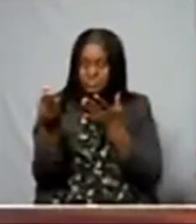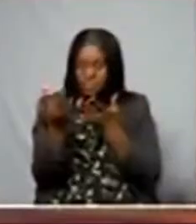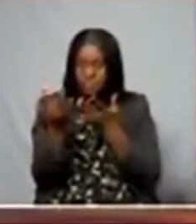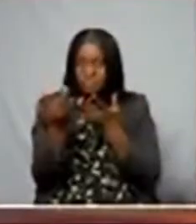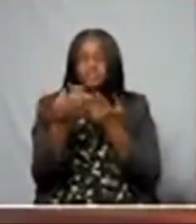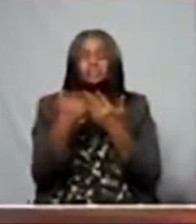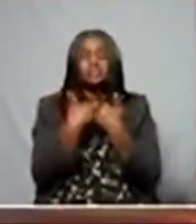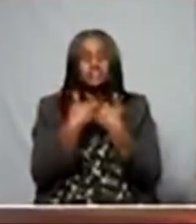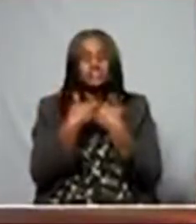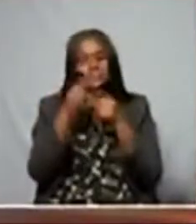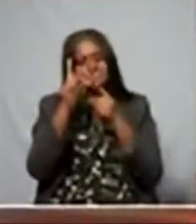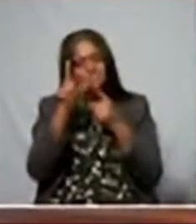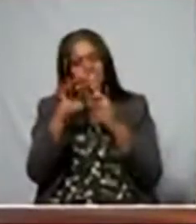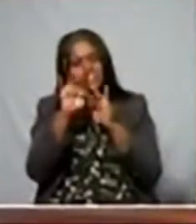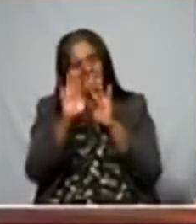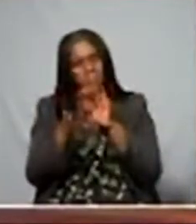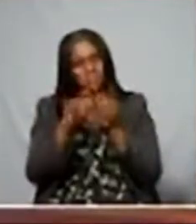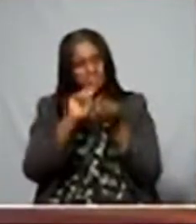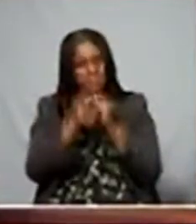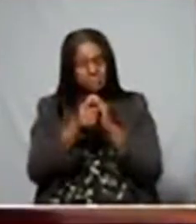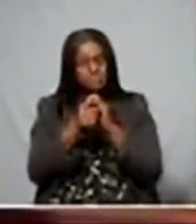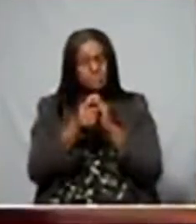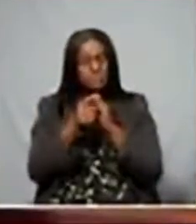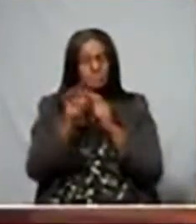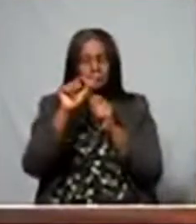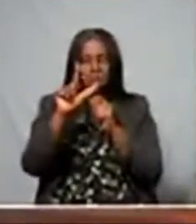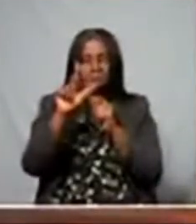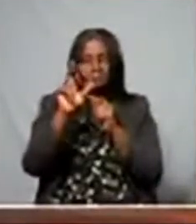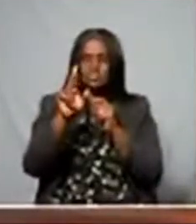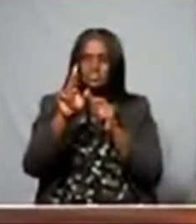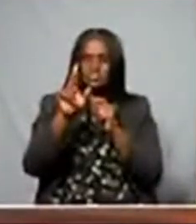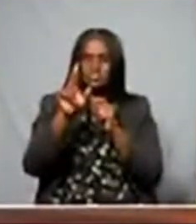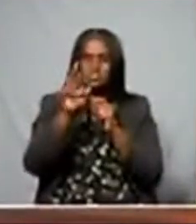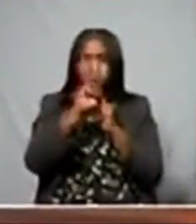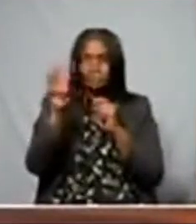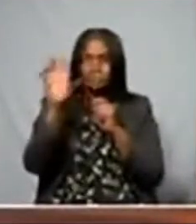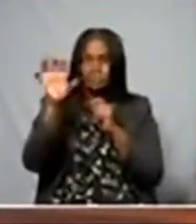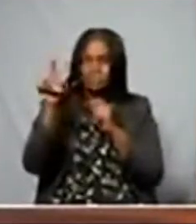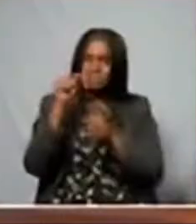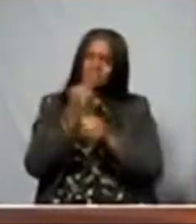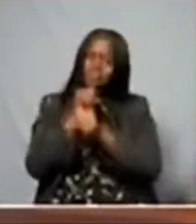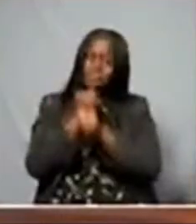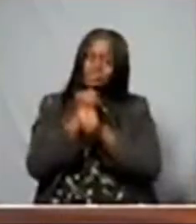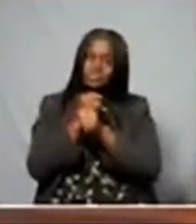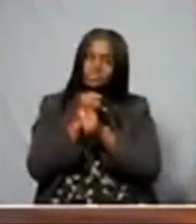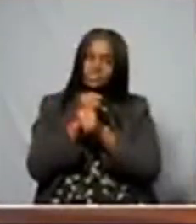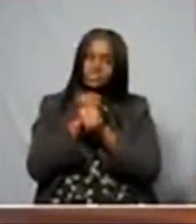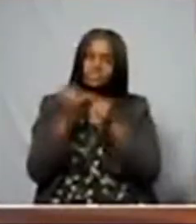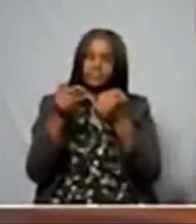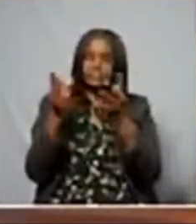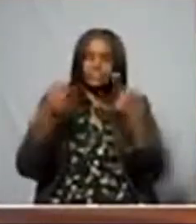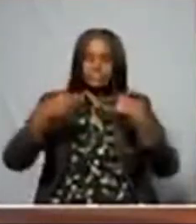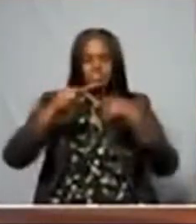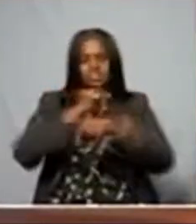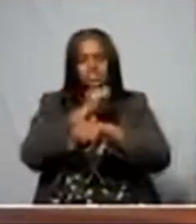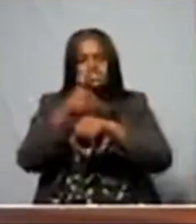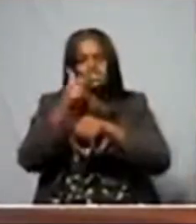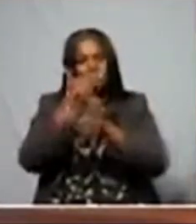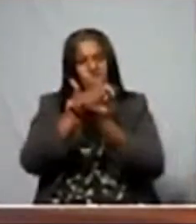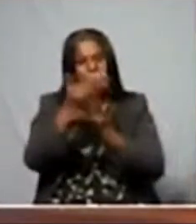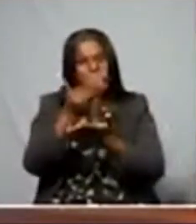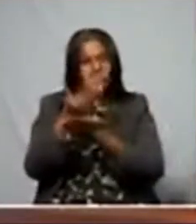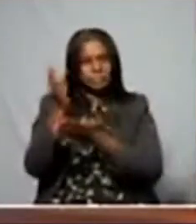we decided under Transforming Rural Livelihood, which is a project being done in Western Province, allowed the local authorities to